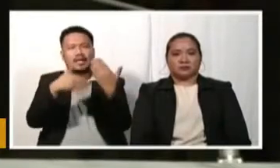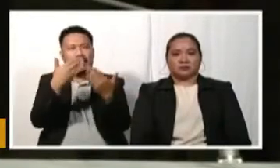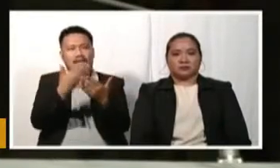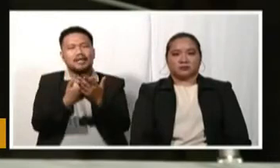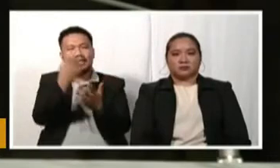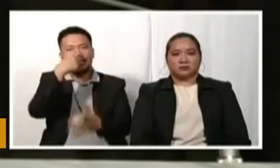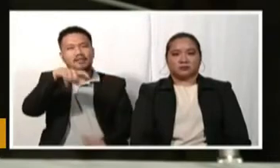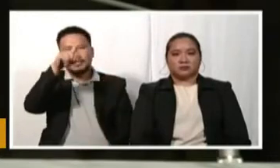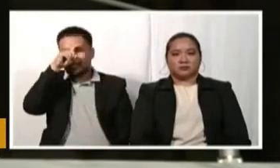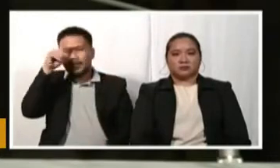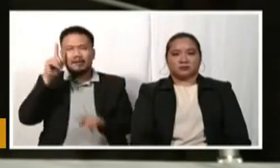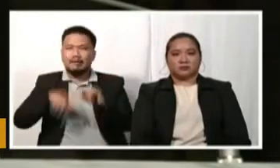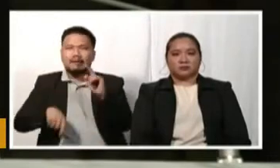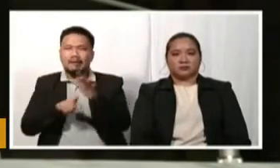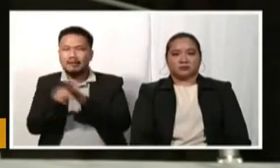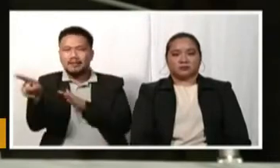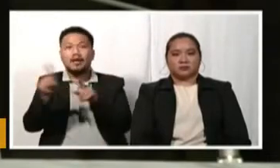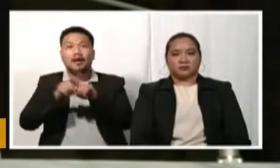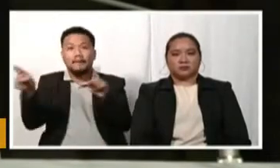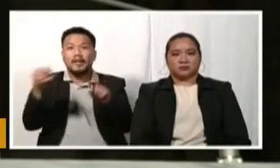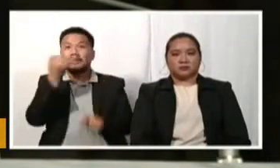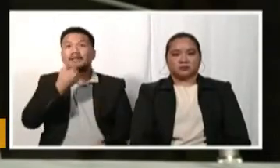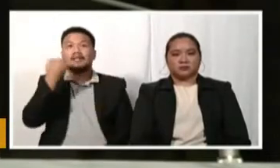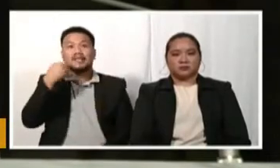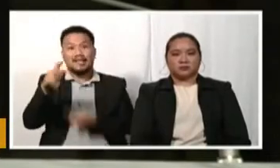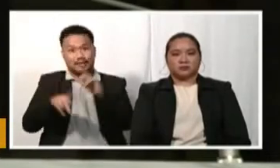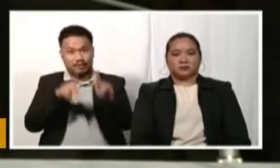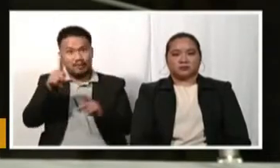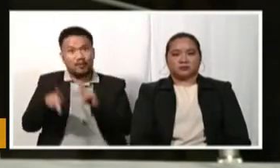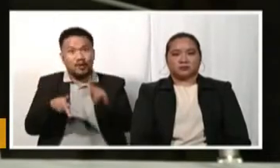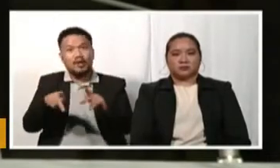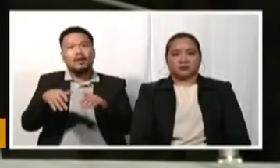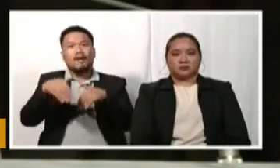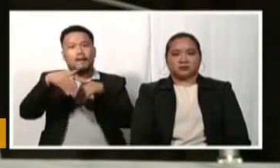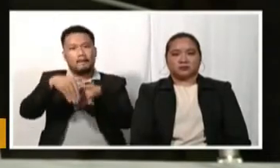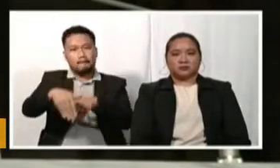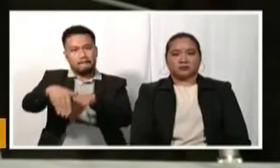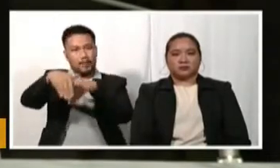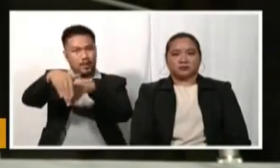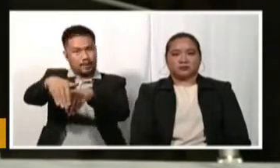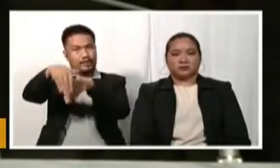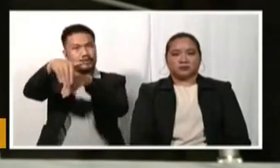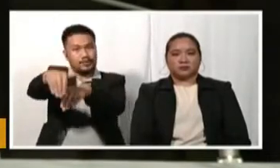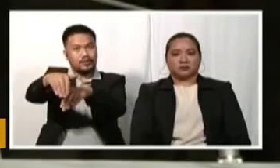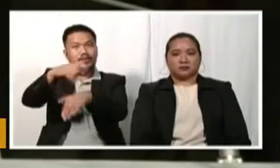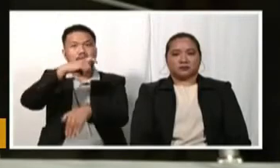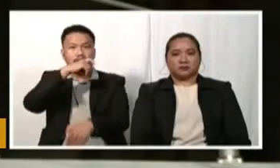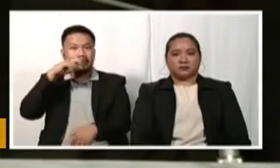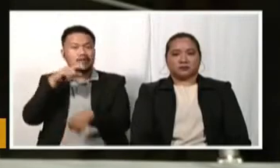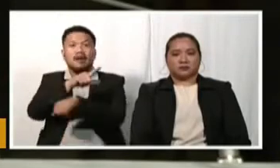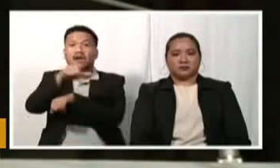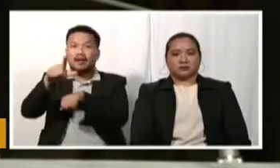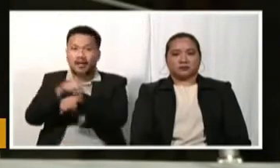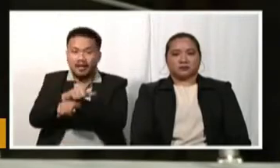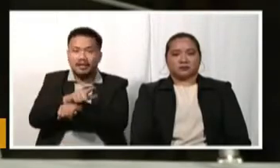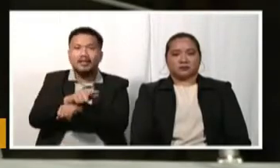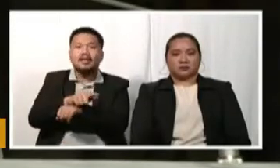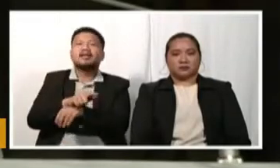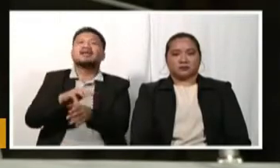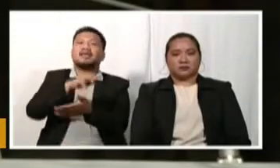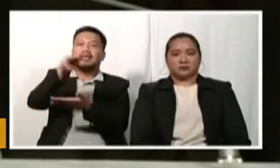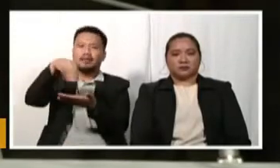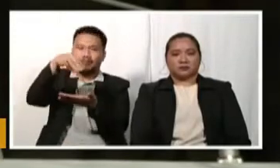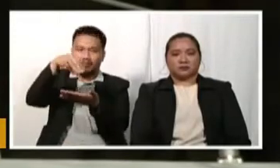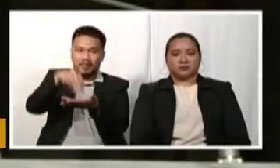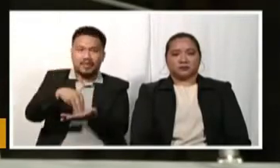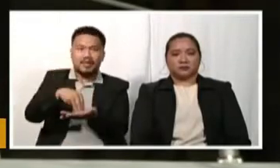escaped, but the Israelites had marched on dry land through the midst of the